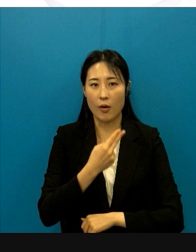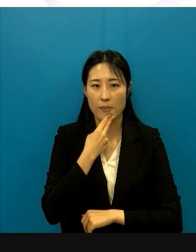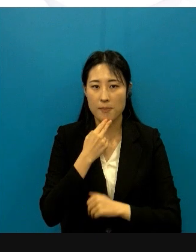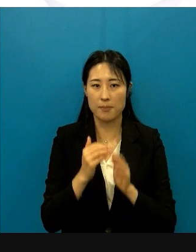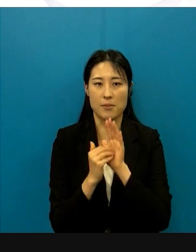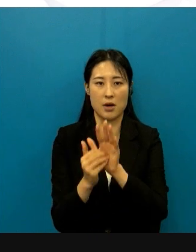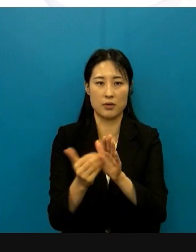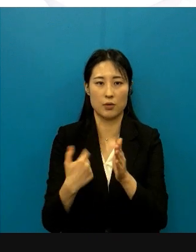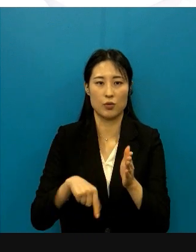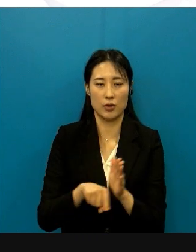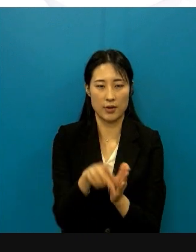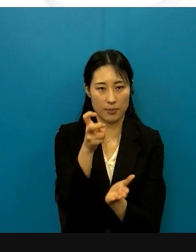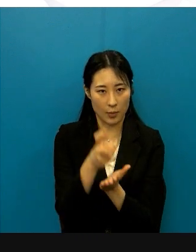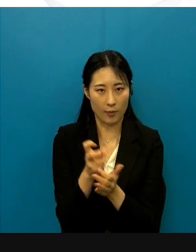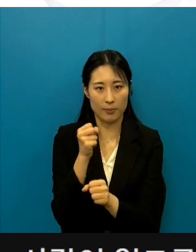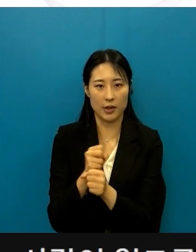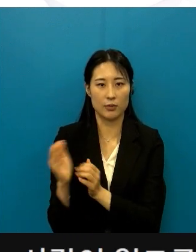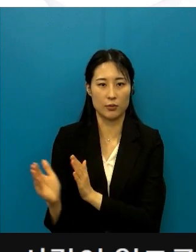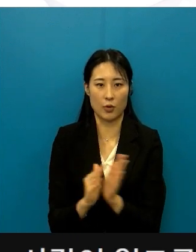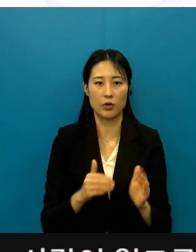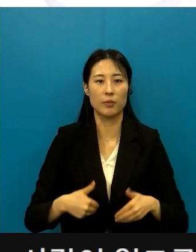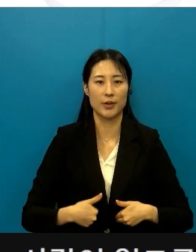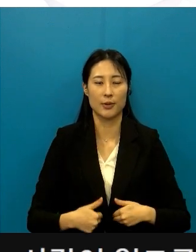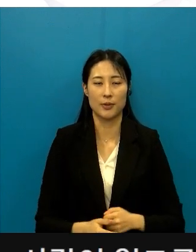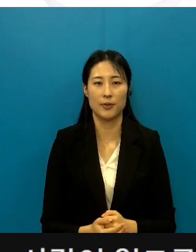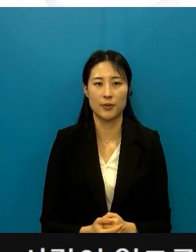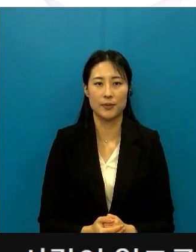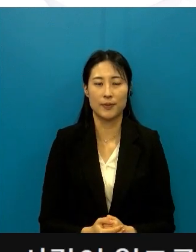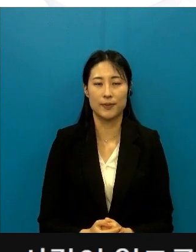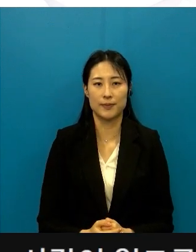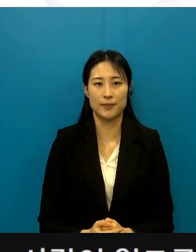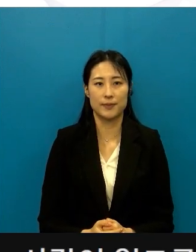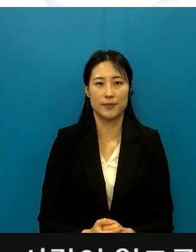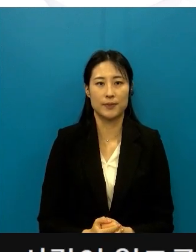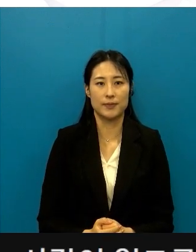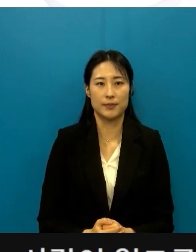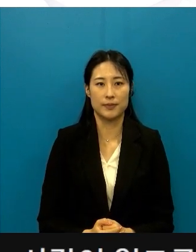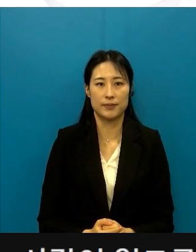suicide if they don't have a